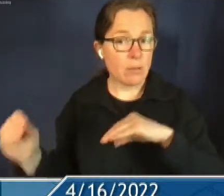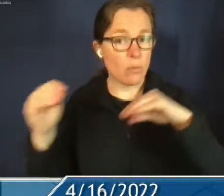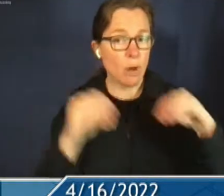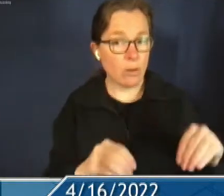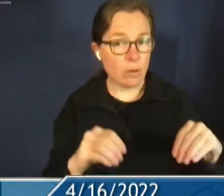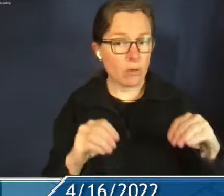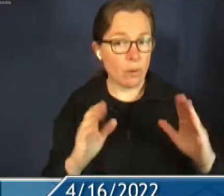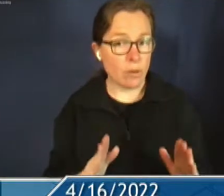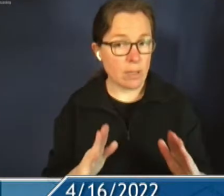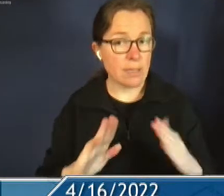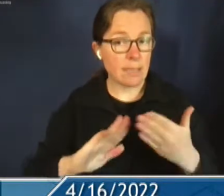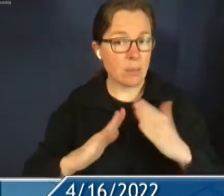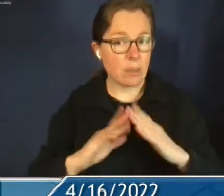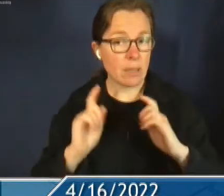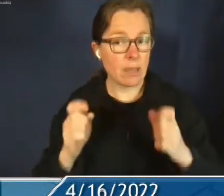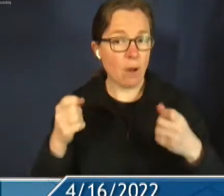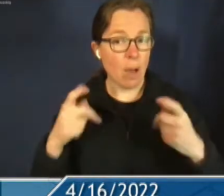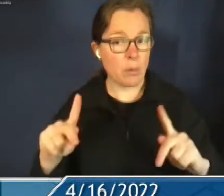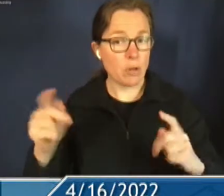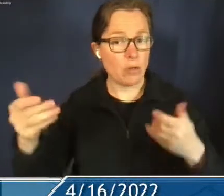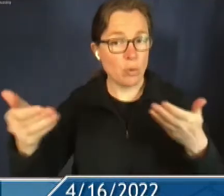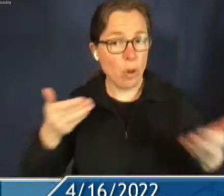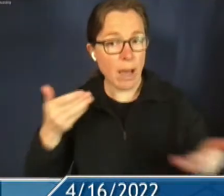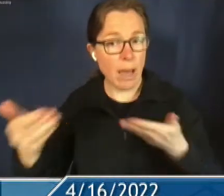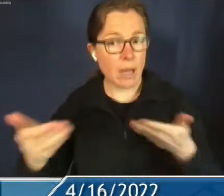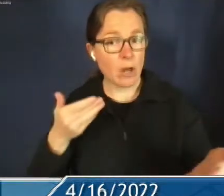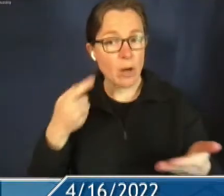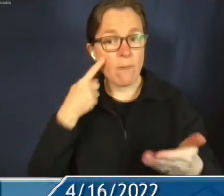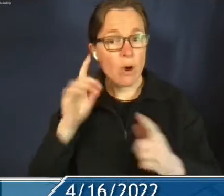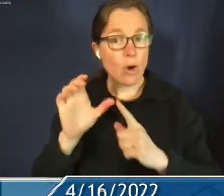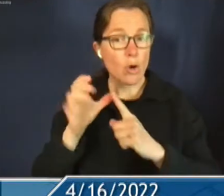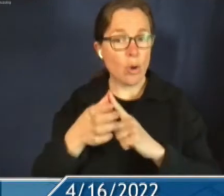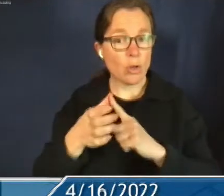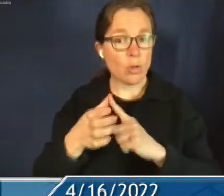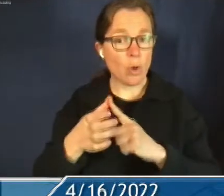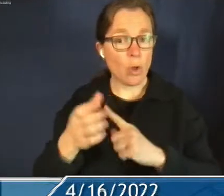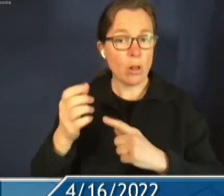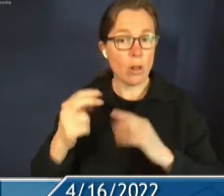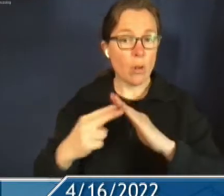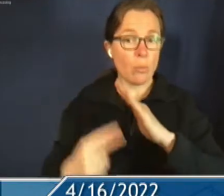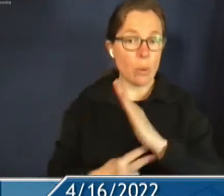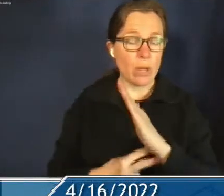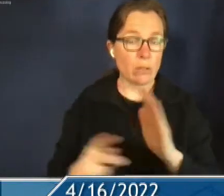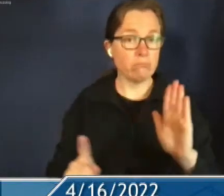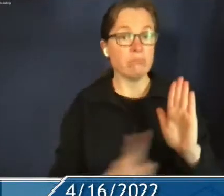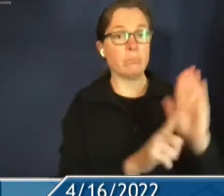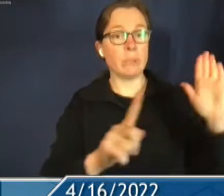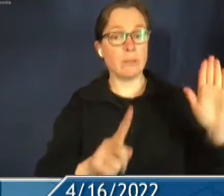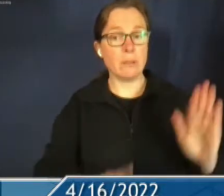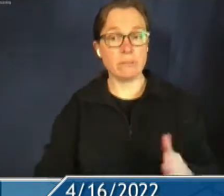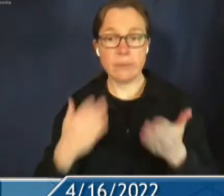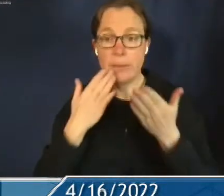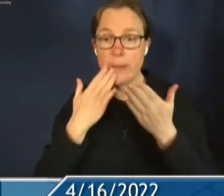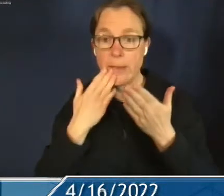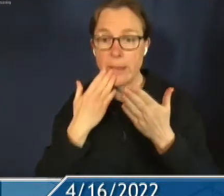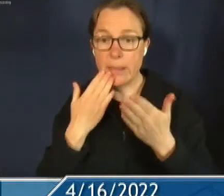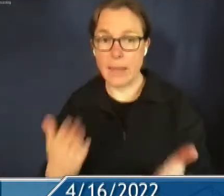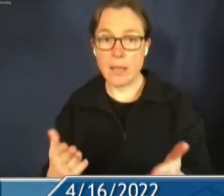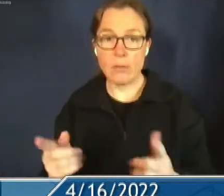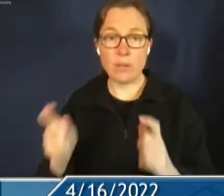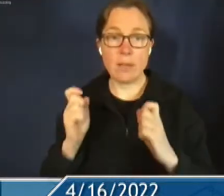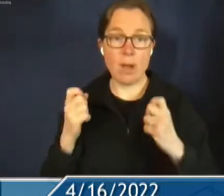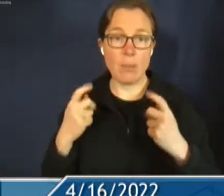given the opportunity to be hired on, acting as a cultural bridge with minorities. Thank you for giving me this opportunity